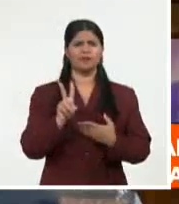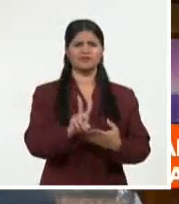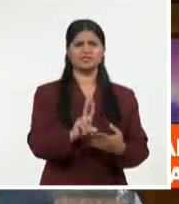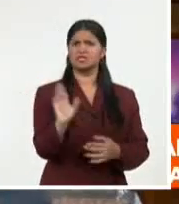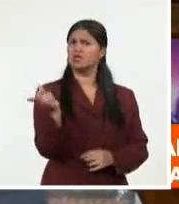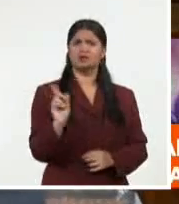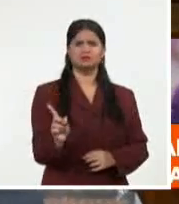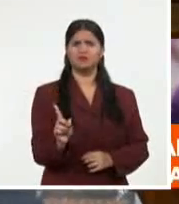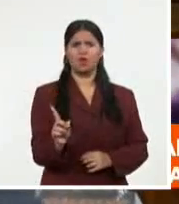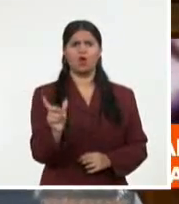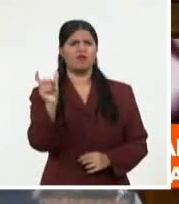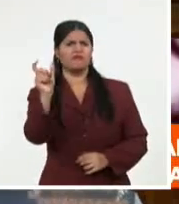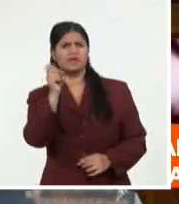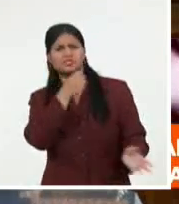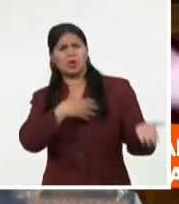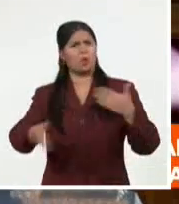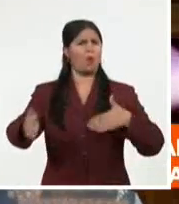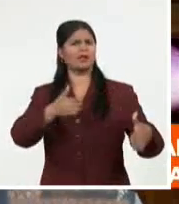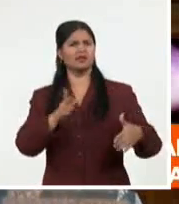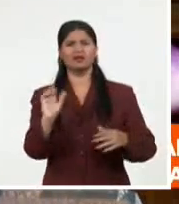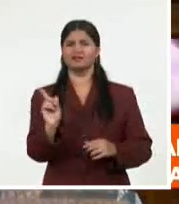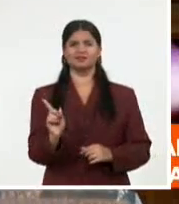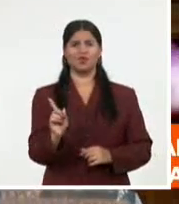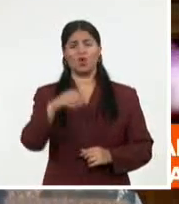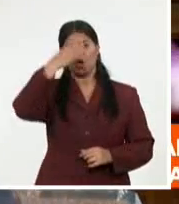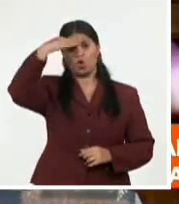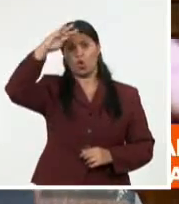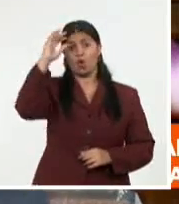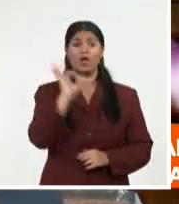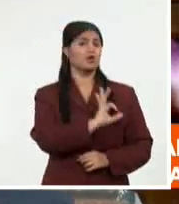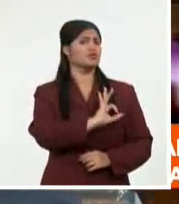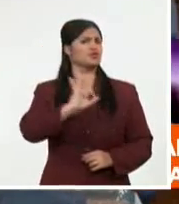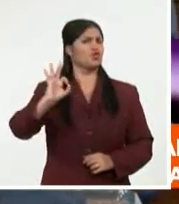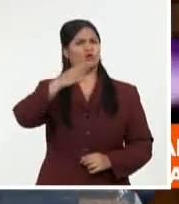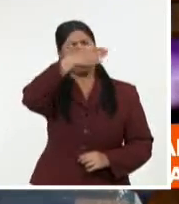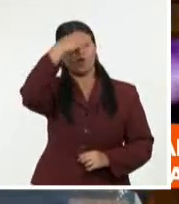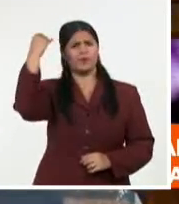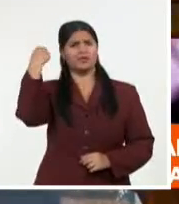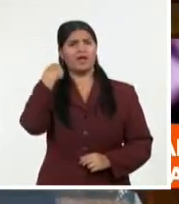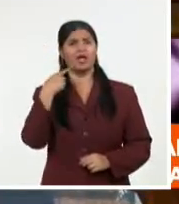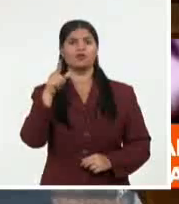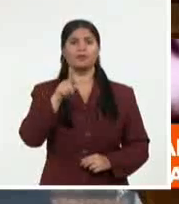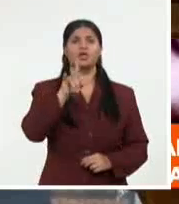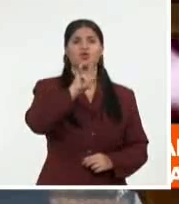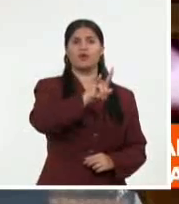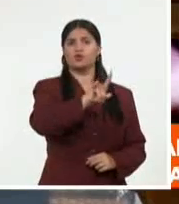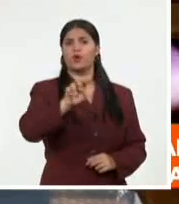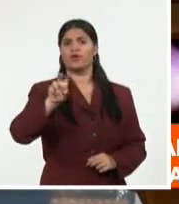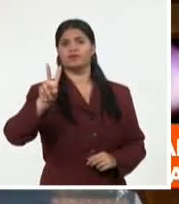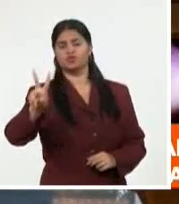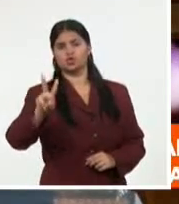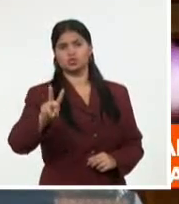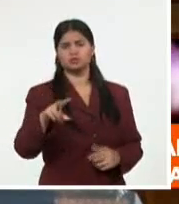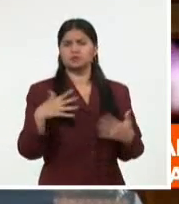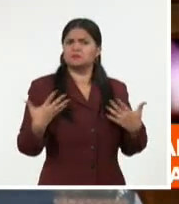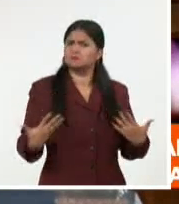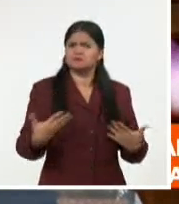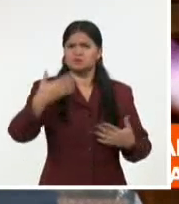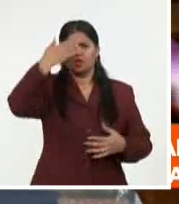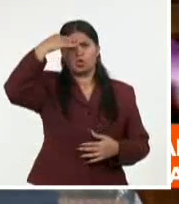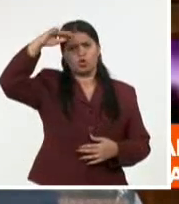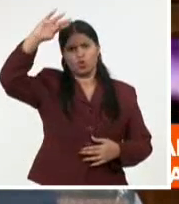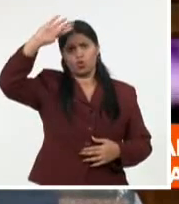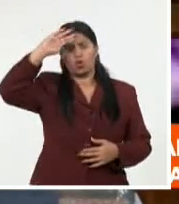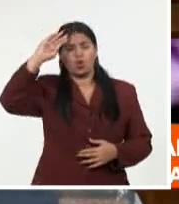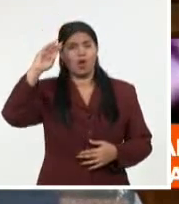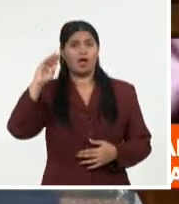nunca olvidará aquel duro y desafiante año 1992. Se derrumbaba por piezas el campo